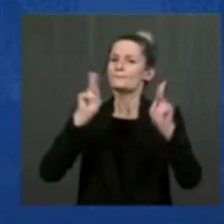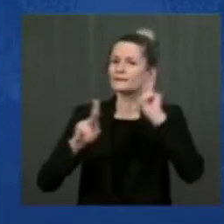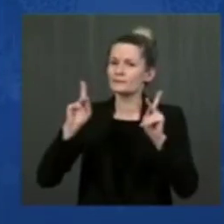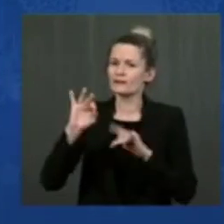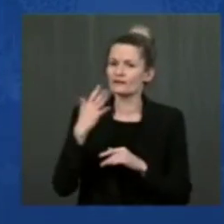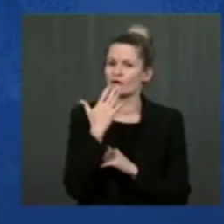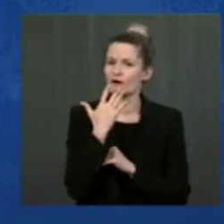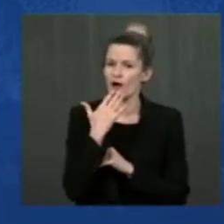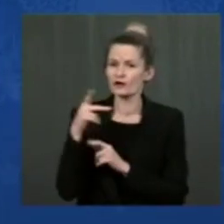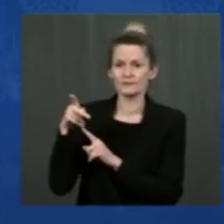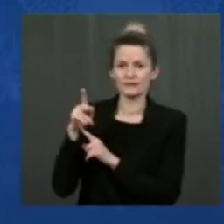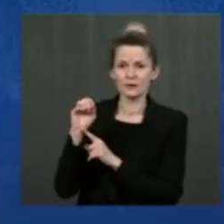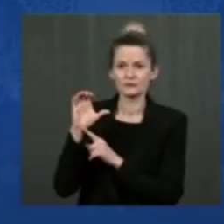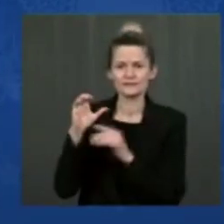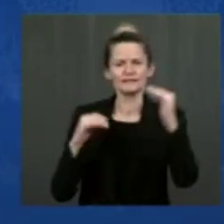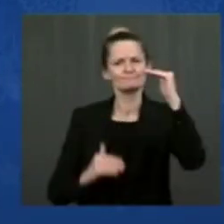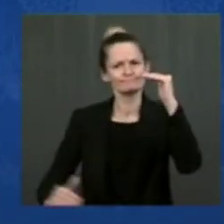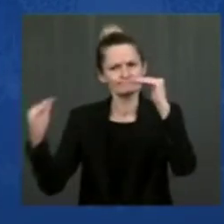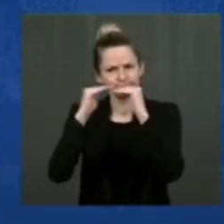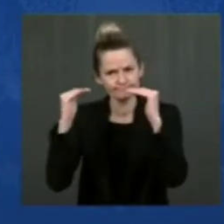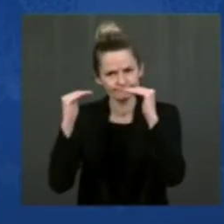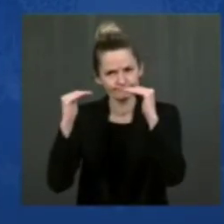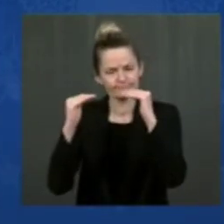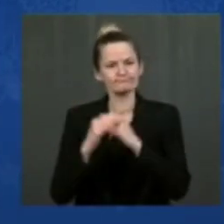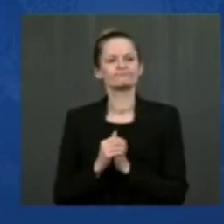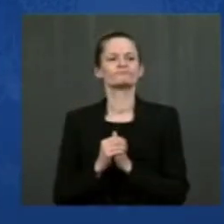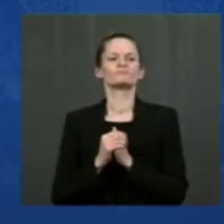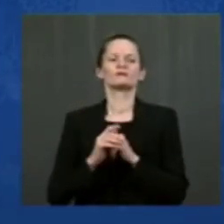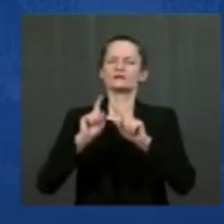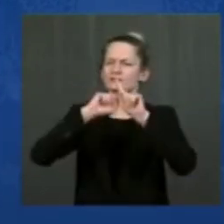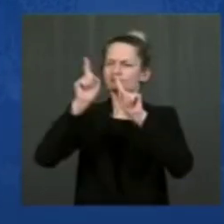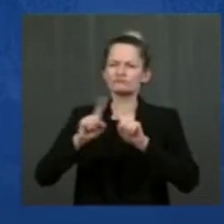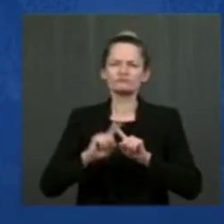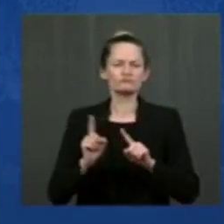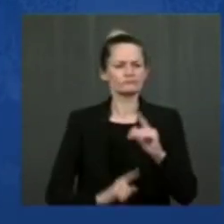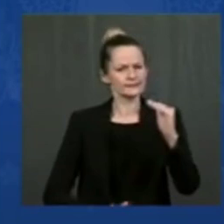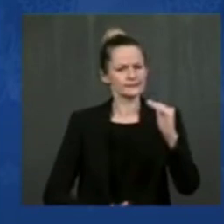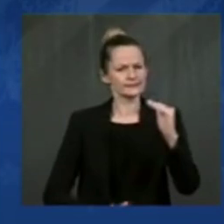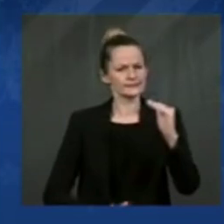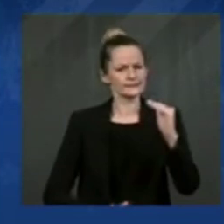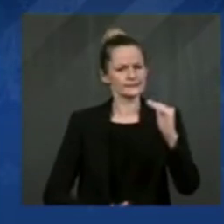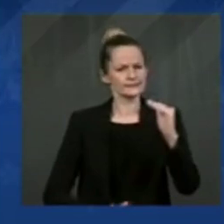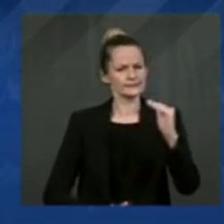because unions are the best way to guarantee equal pay, close the wage gap,